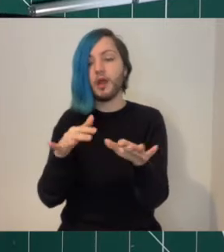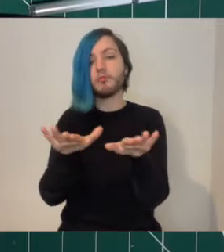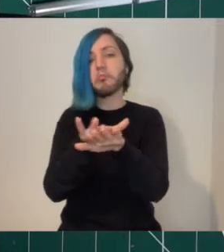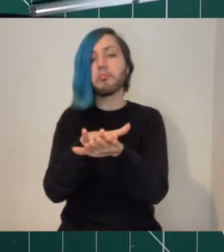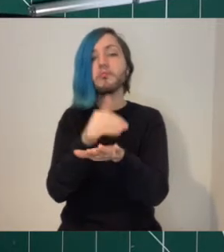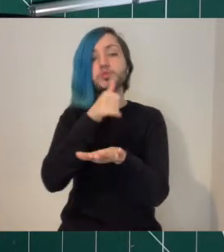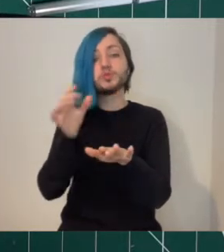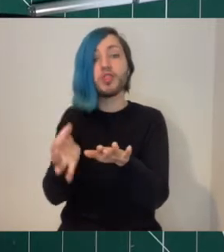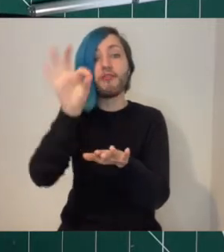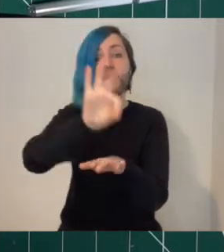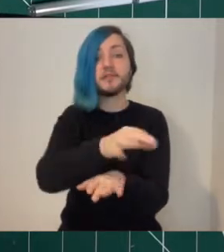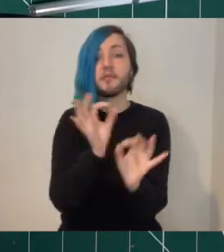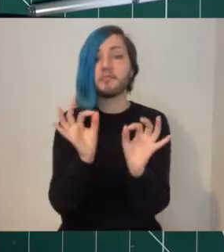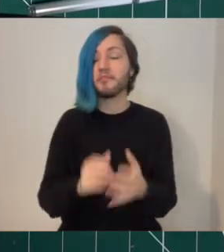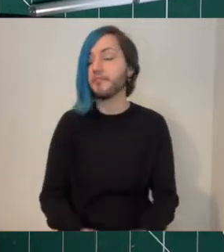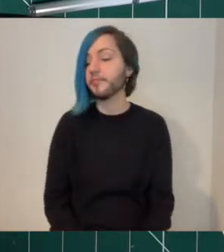them.